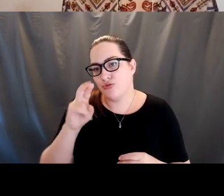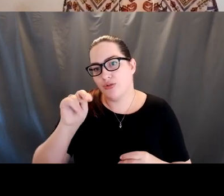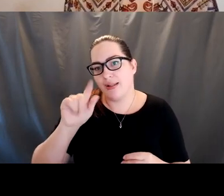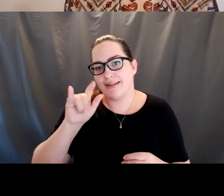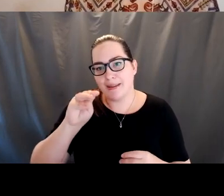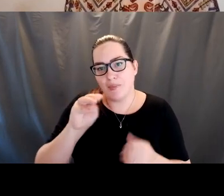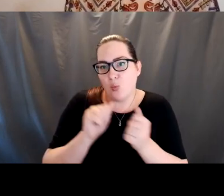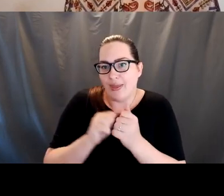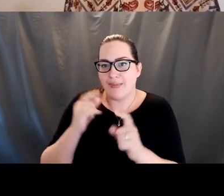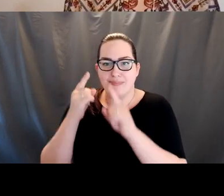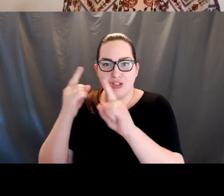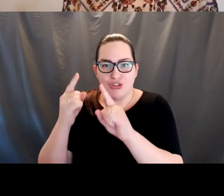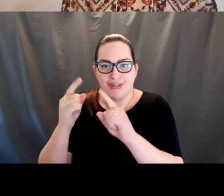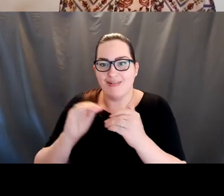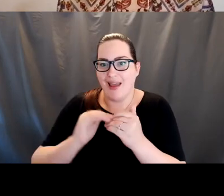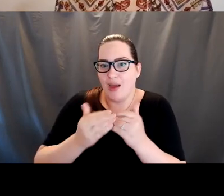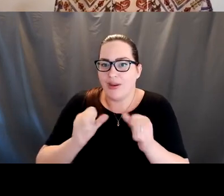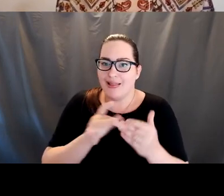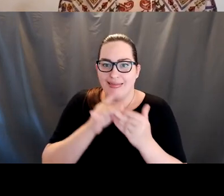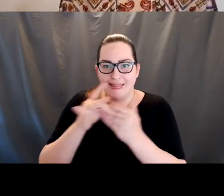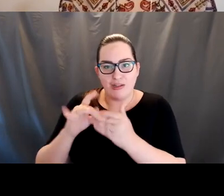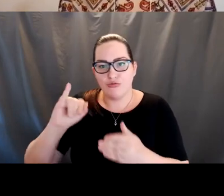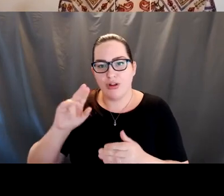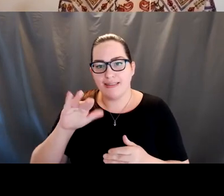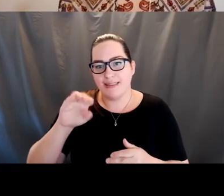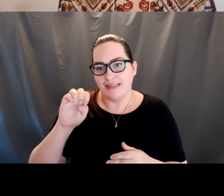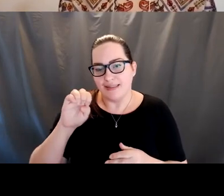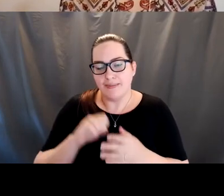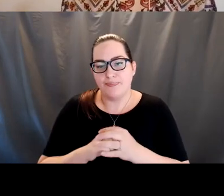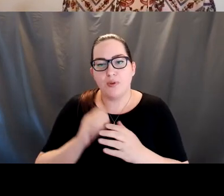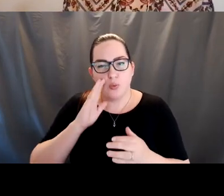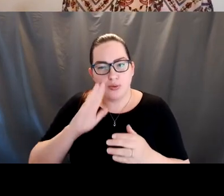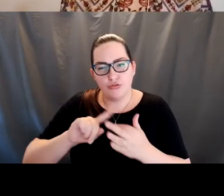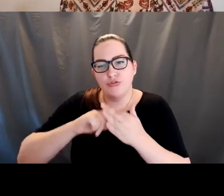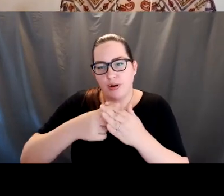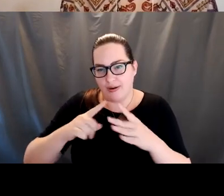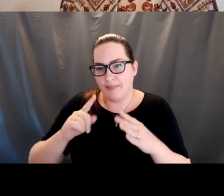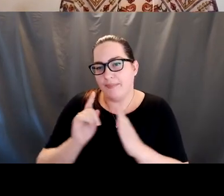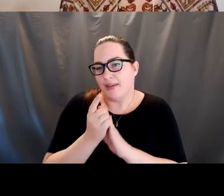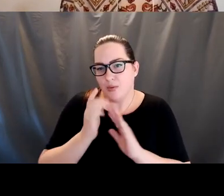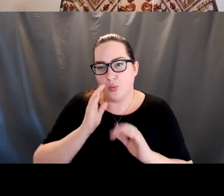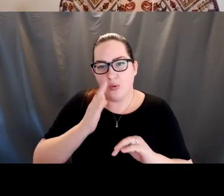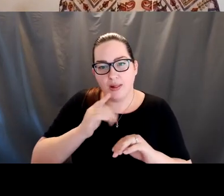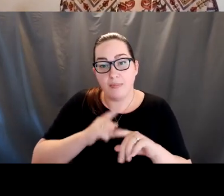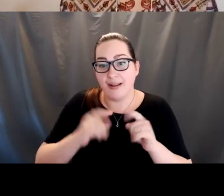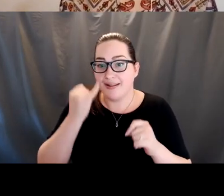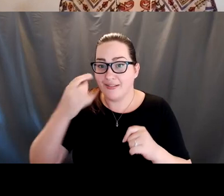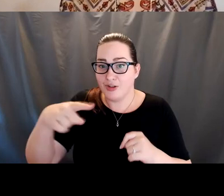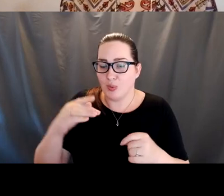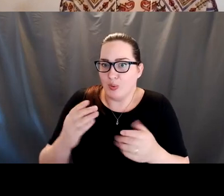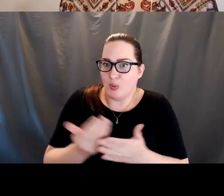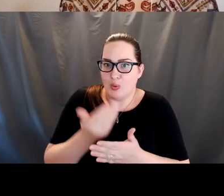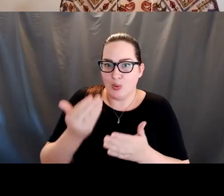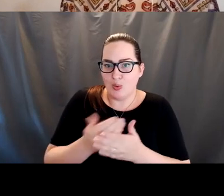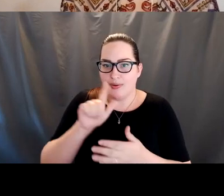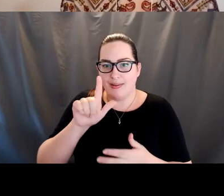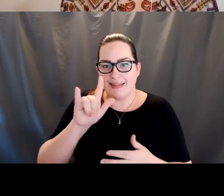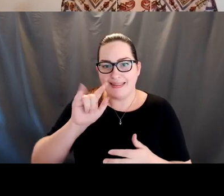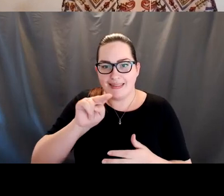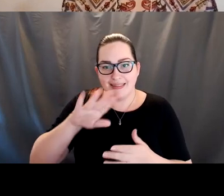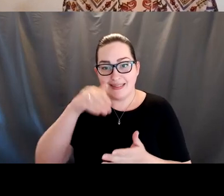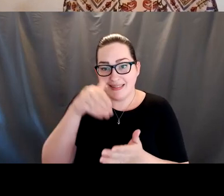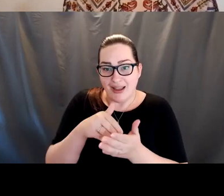Lead to Justice. We will introduce Lauren in just a moment, but for any newcomers to the Lytton Center, I just want to read our mission to